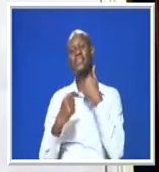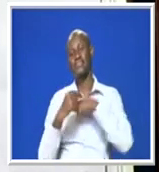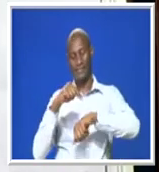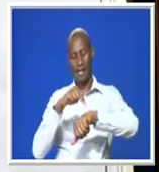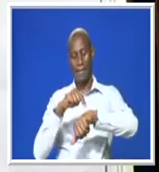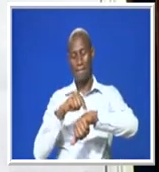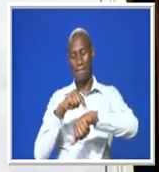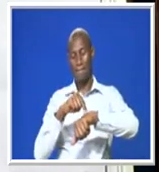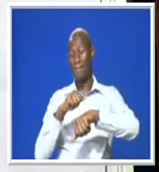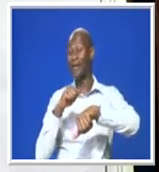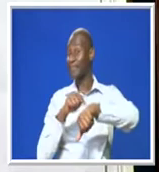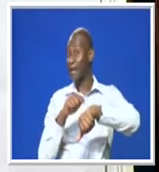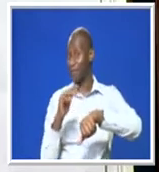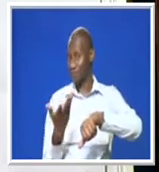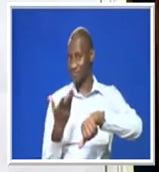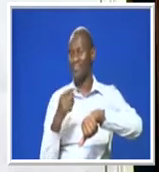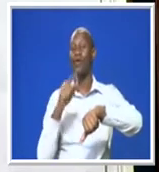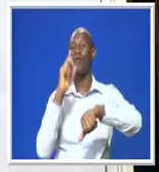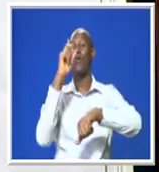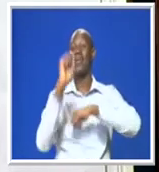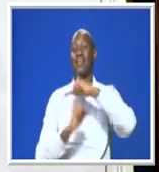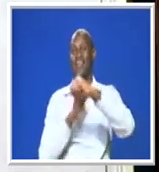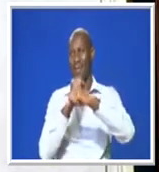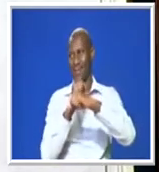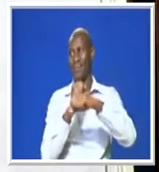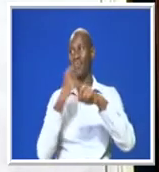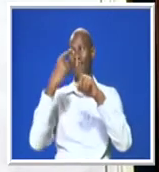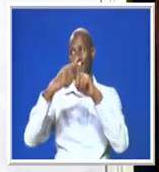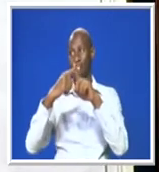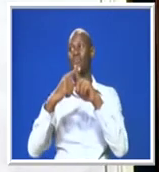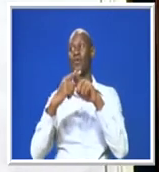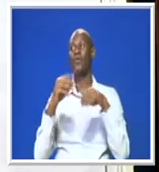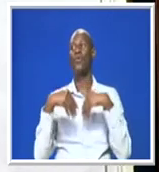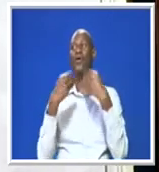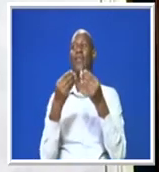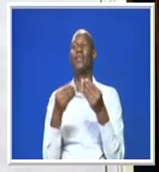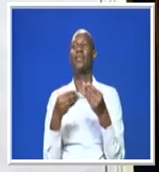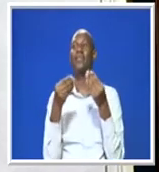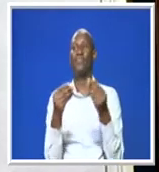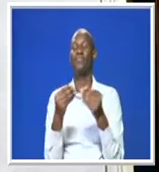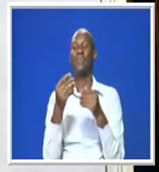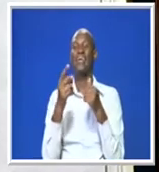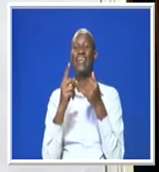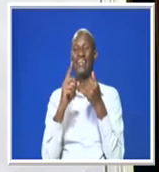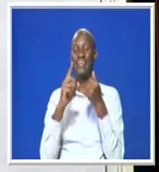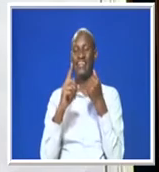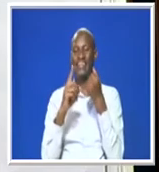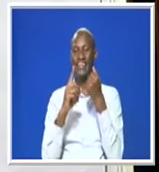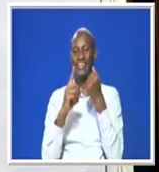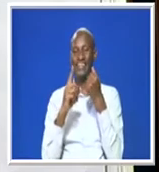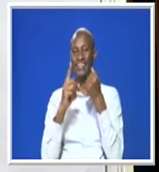and the time is 1 year. And when we work out that, it will give us the interest for the second